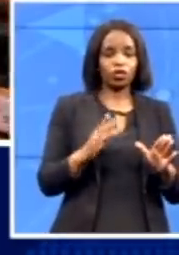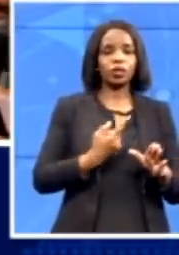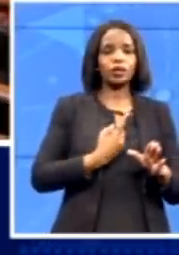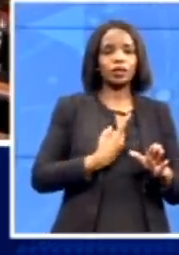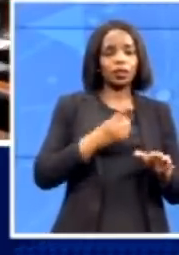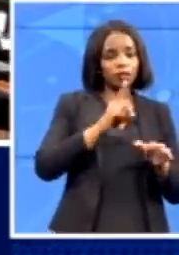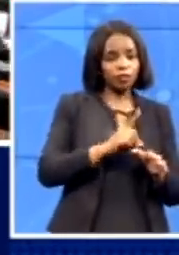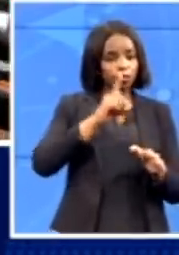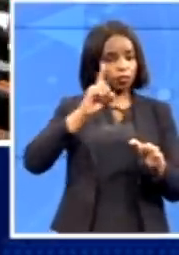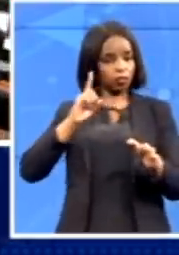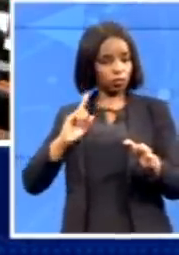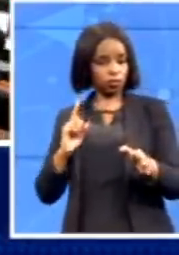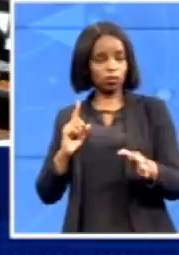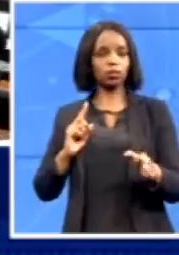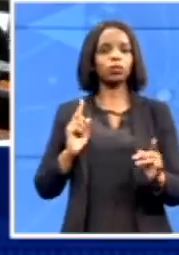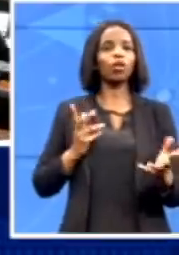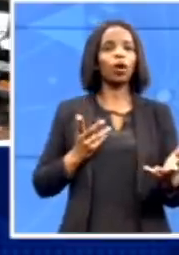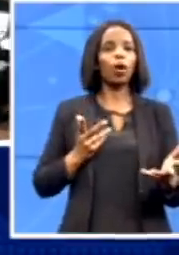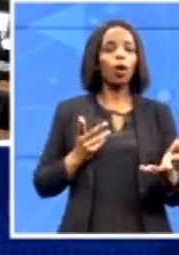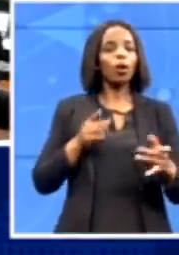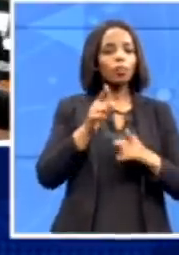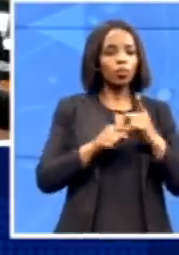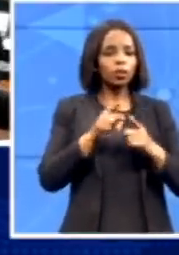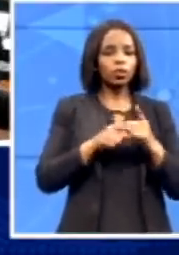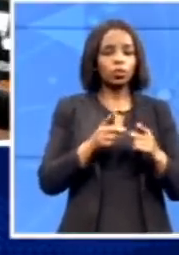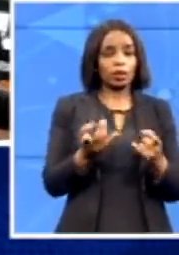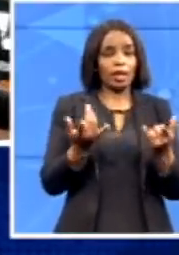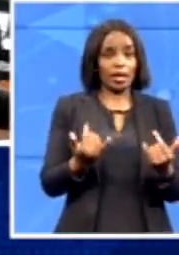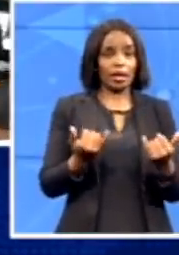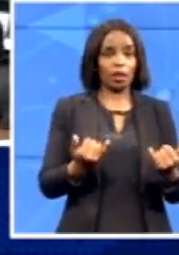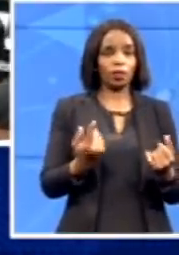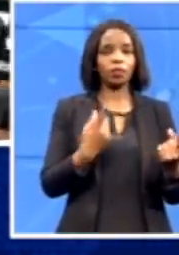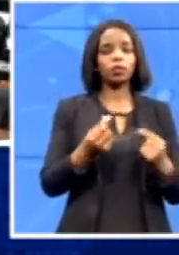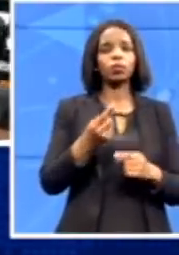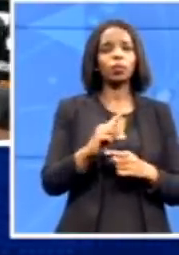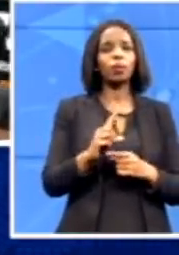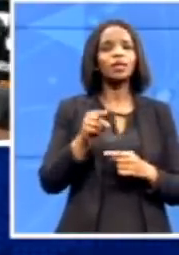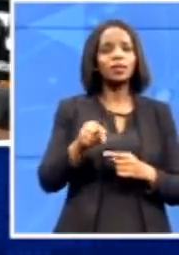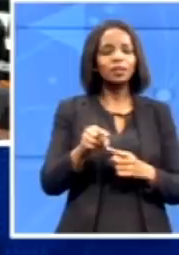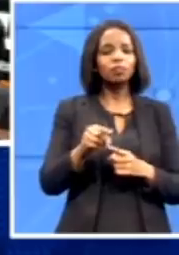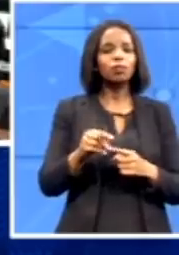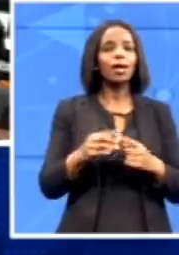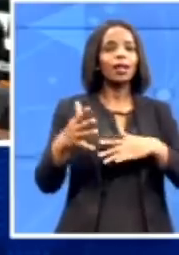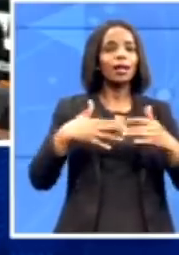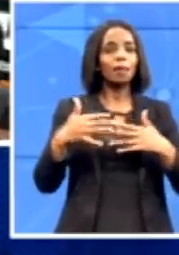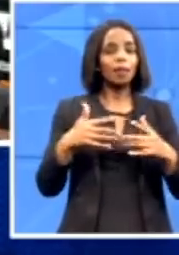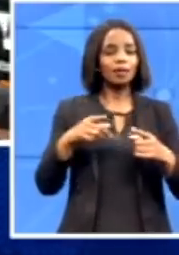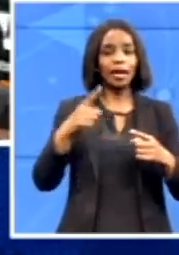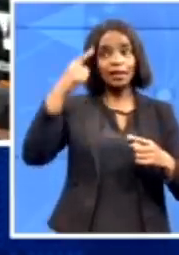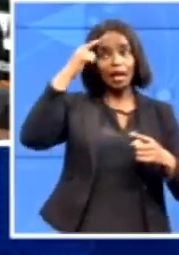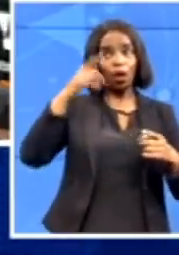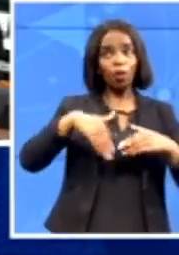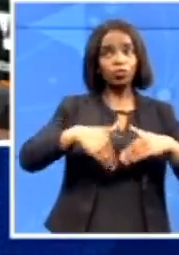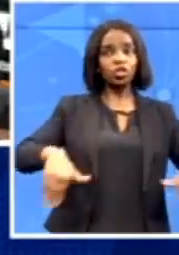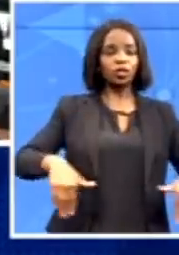they are so entrenched into the merits of the matter. They're not being objective anymore. It's as if it's a personal vendetta